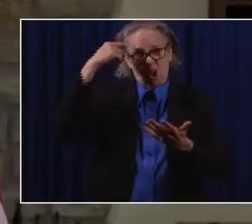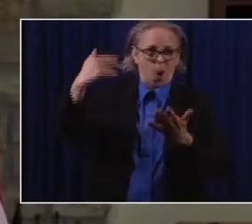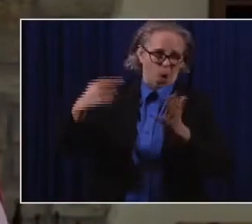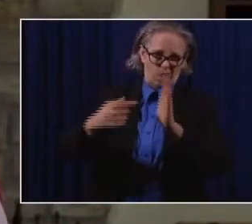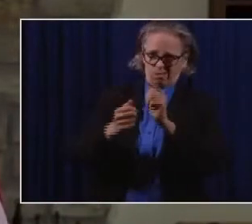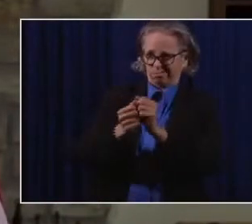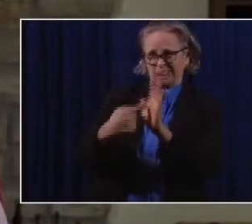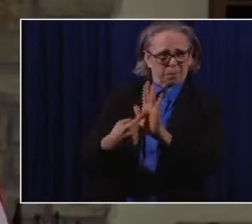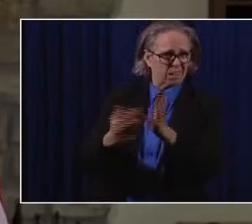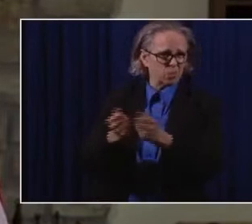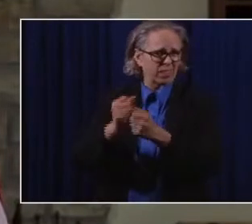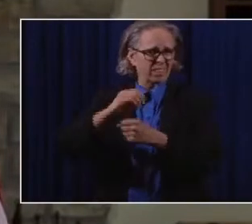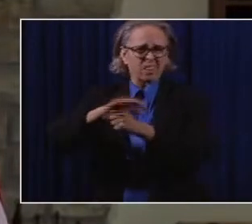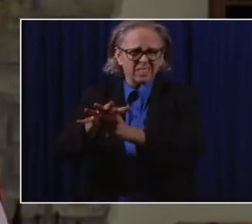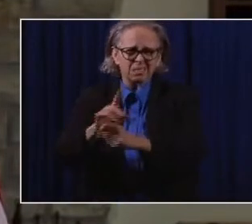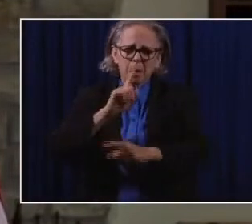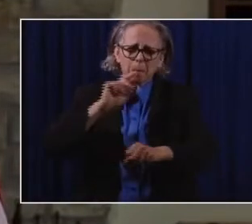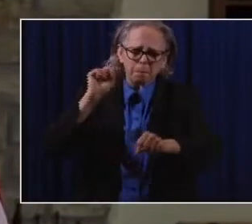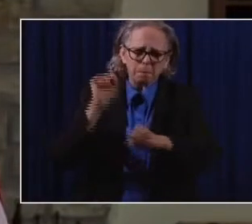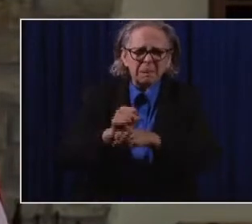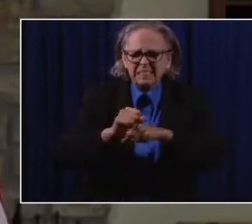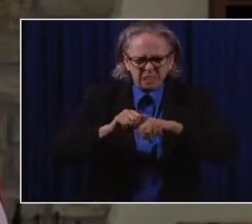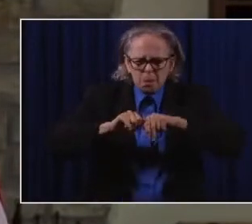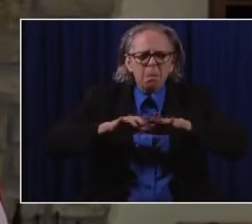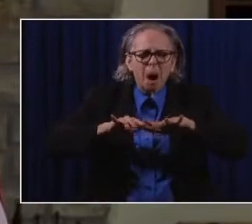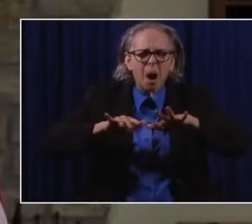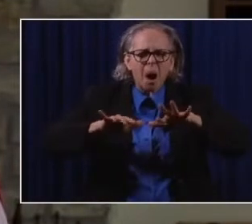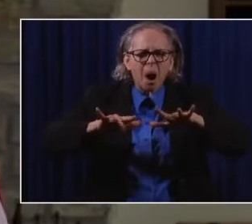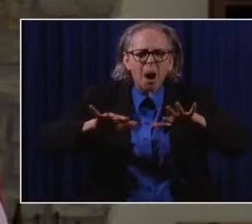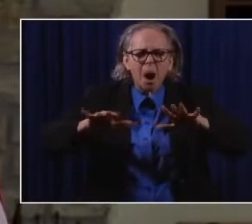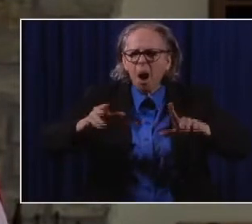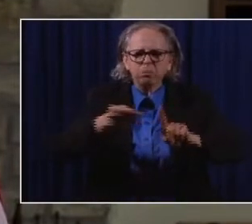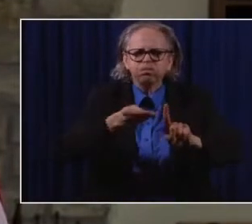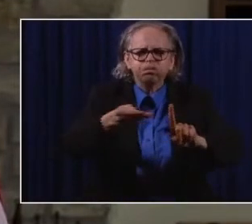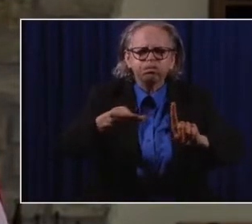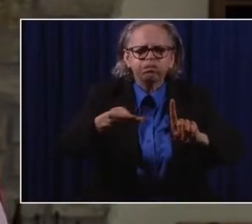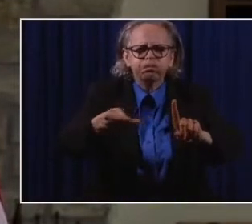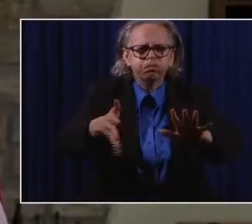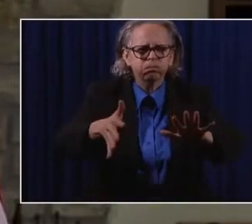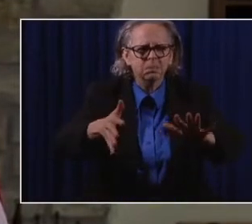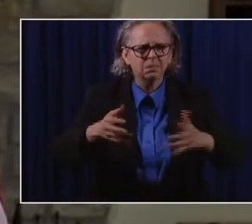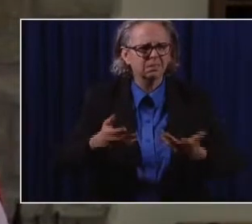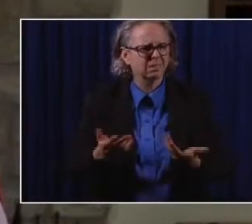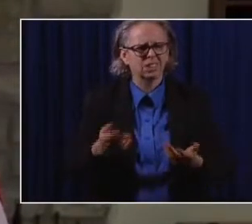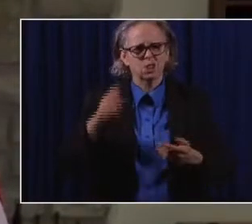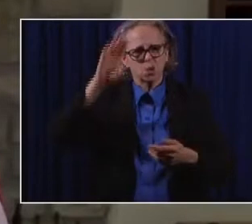Ohio, that a lot of things are at stake. People's lives are at stake.